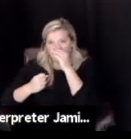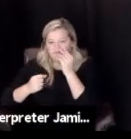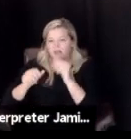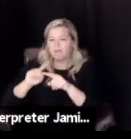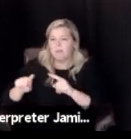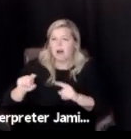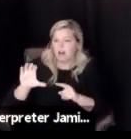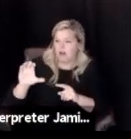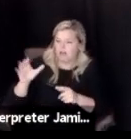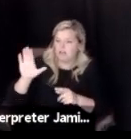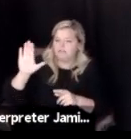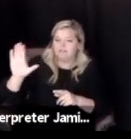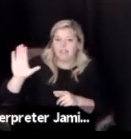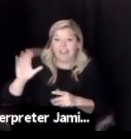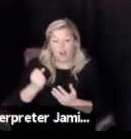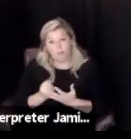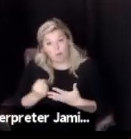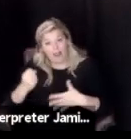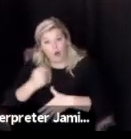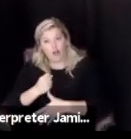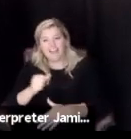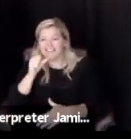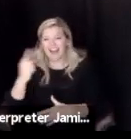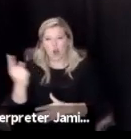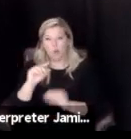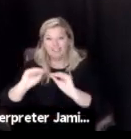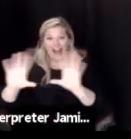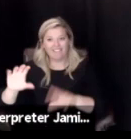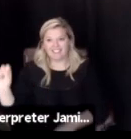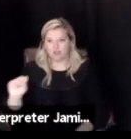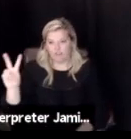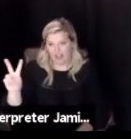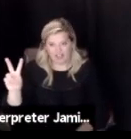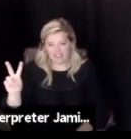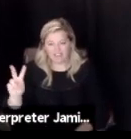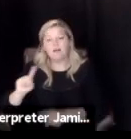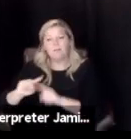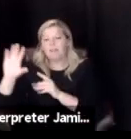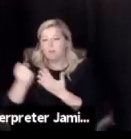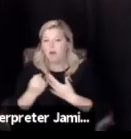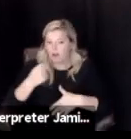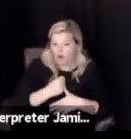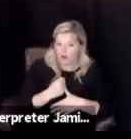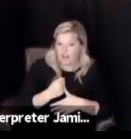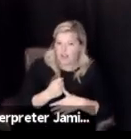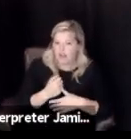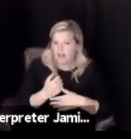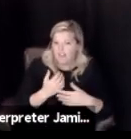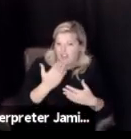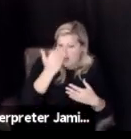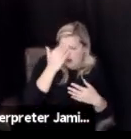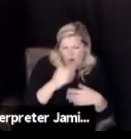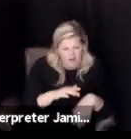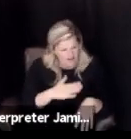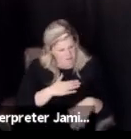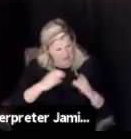or sexual harassment, they may not even know that, but they know this. They know there's something going on with my morale. Something